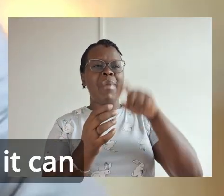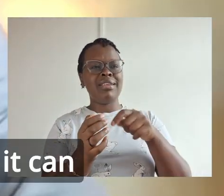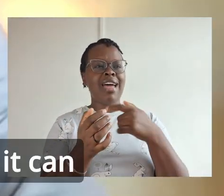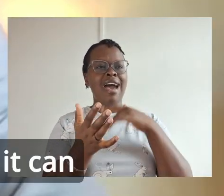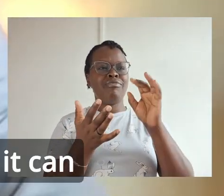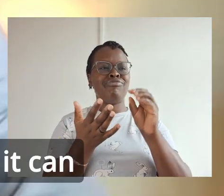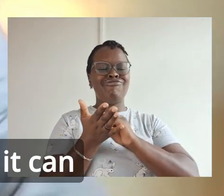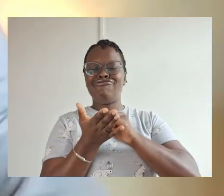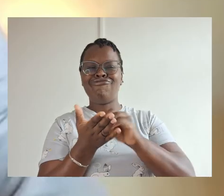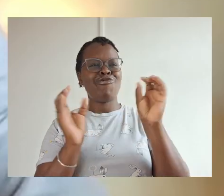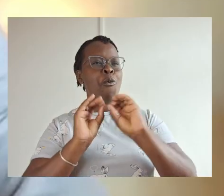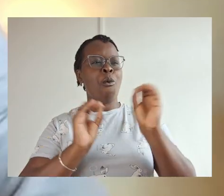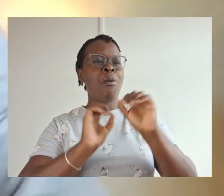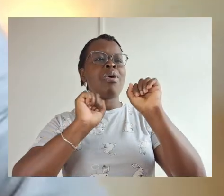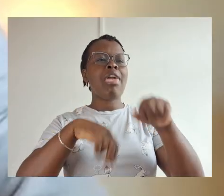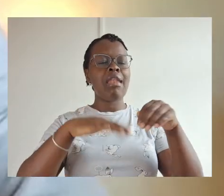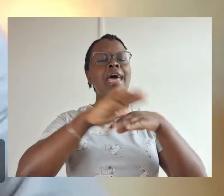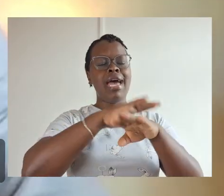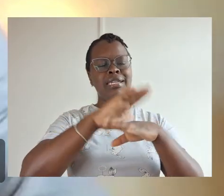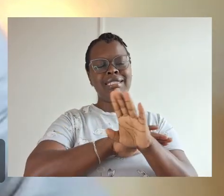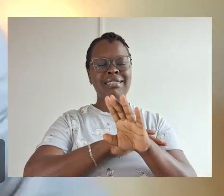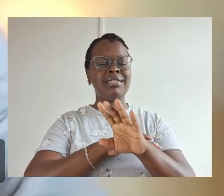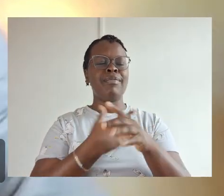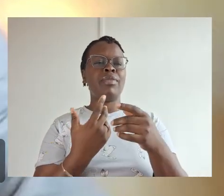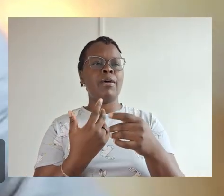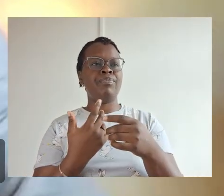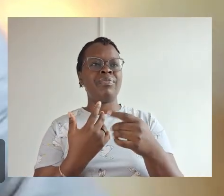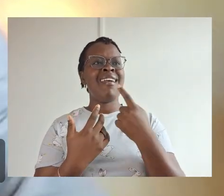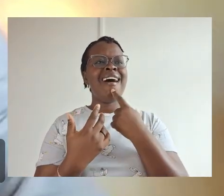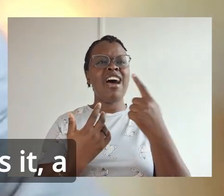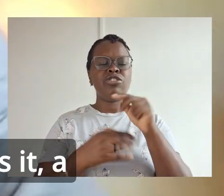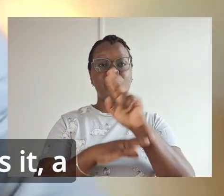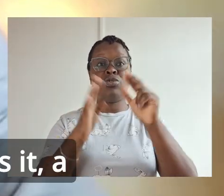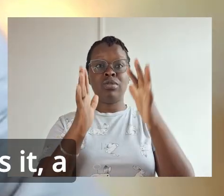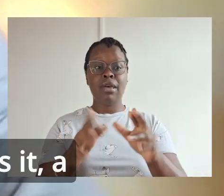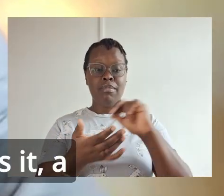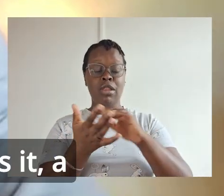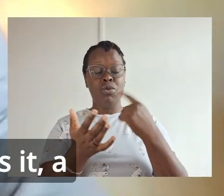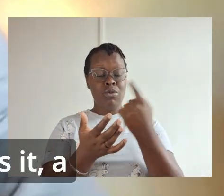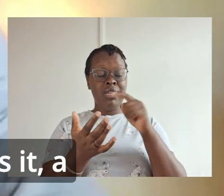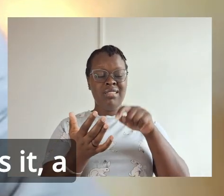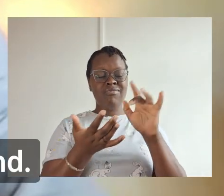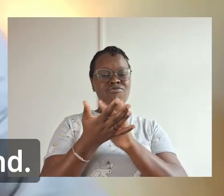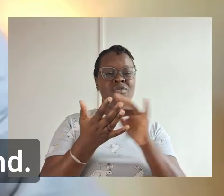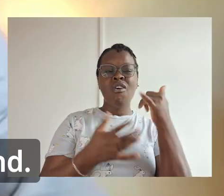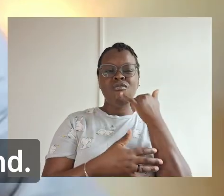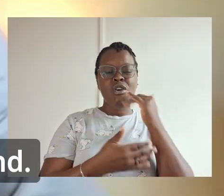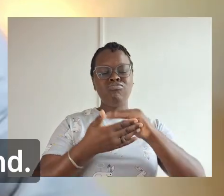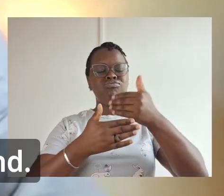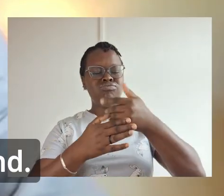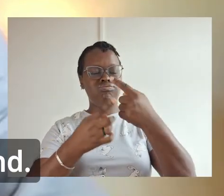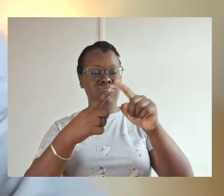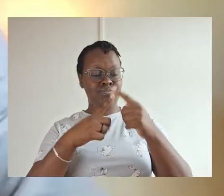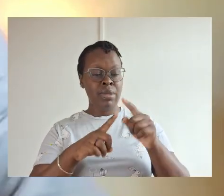you switch on the server, it can be accessed by 100 users in 100-meter radius. So you just need devices to access either phone, tablets,